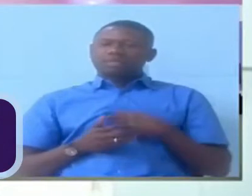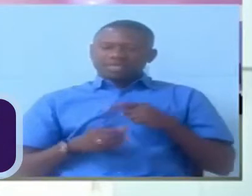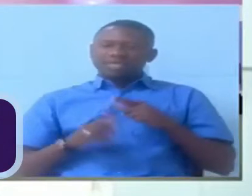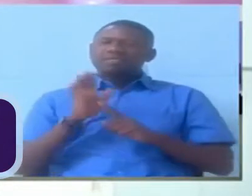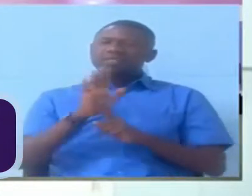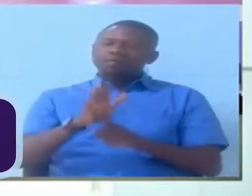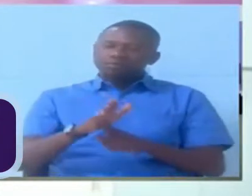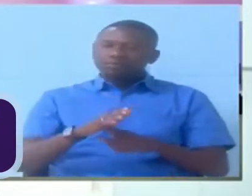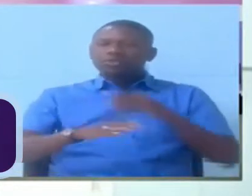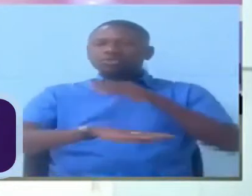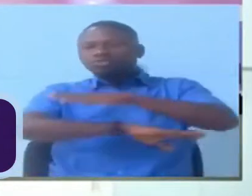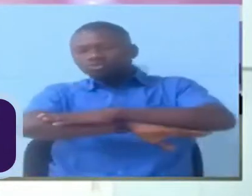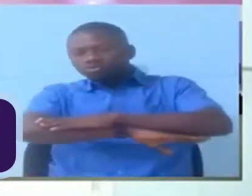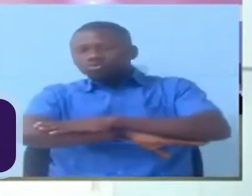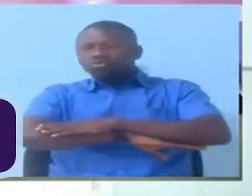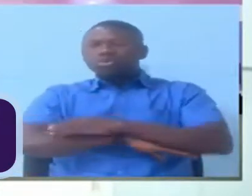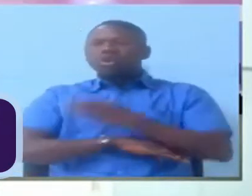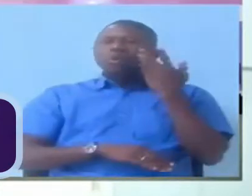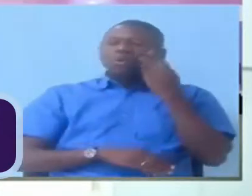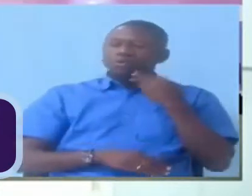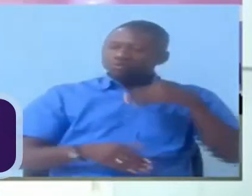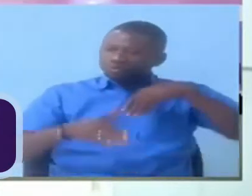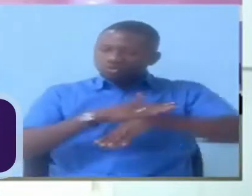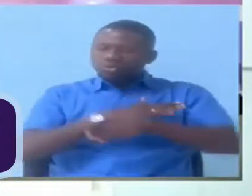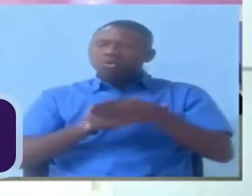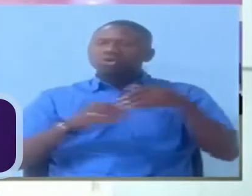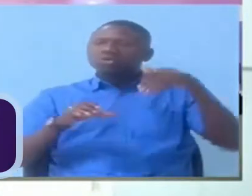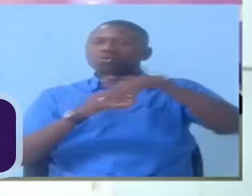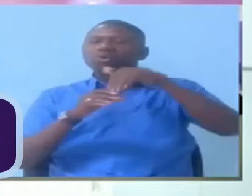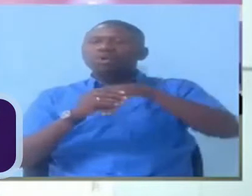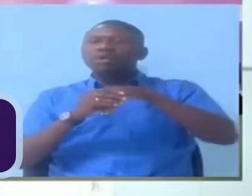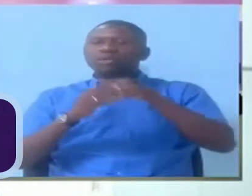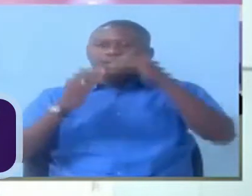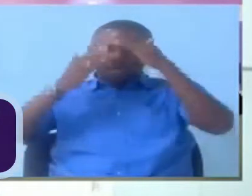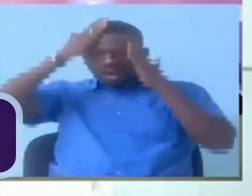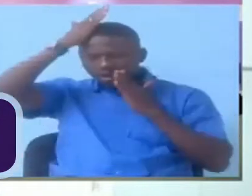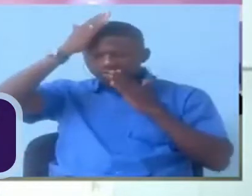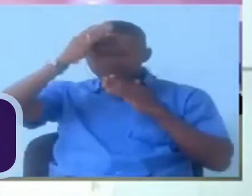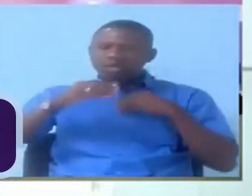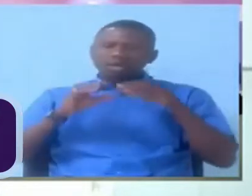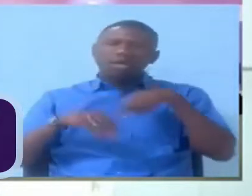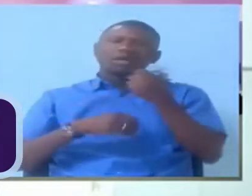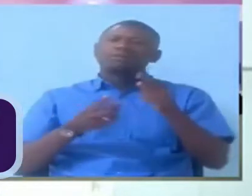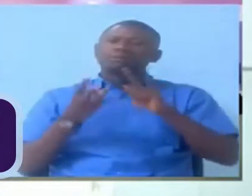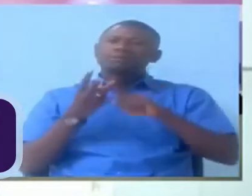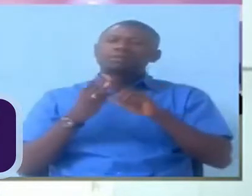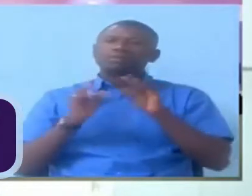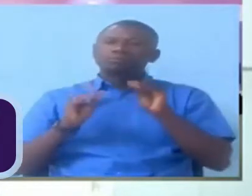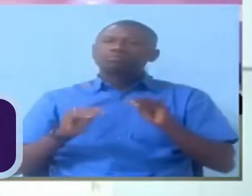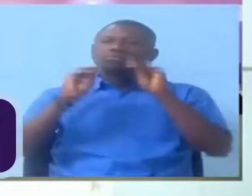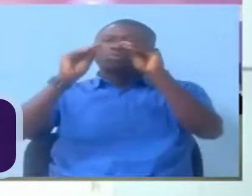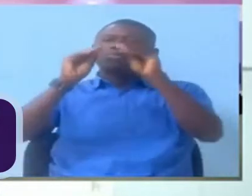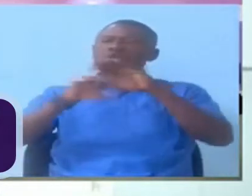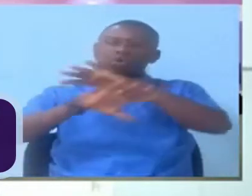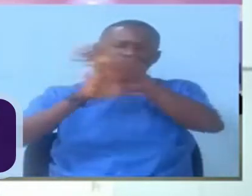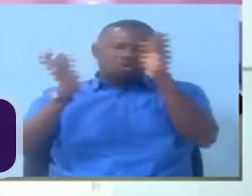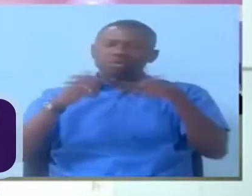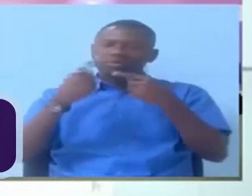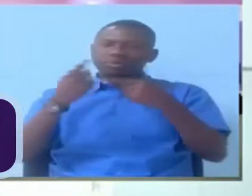have responded to them in writing? Yes, I do.